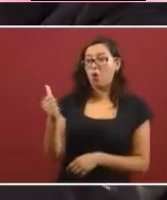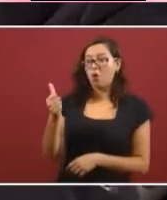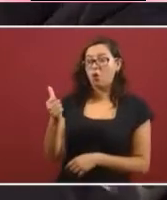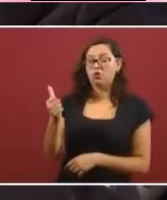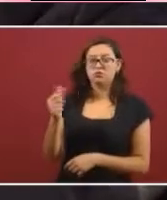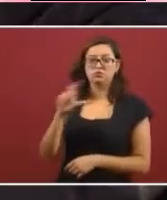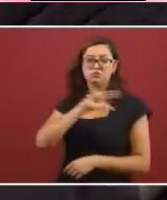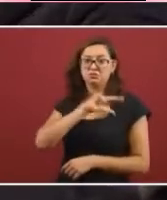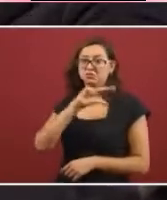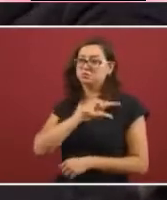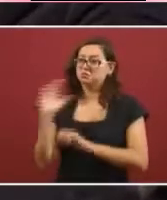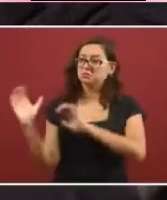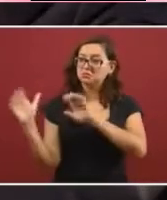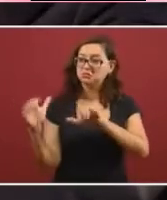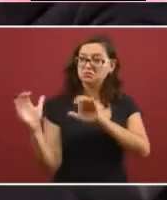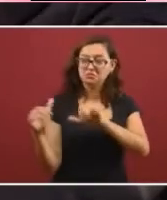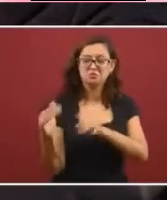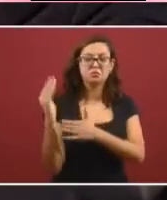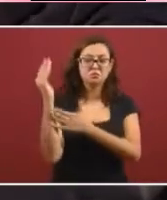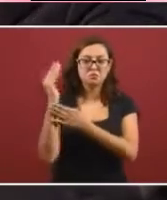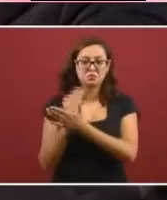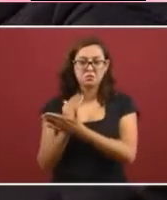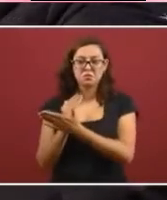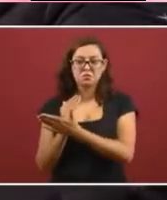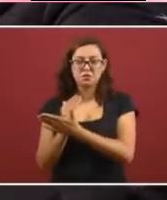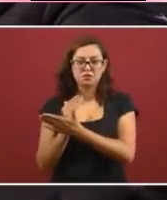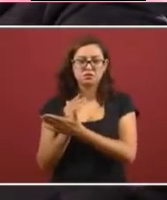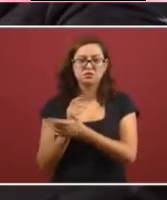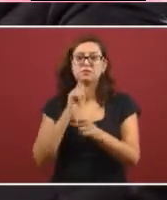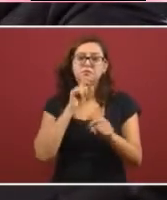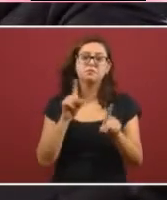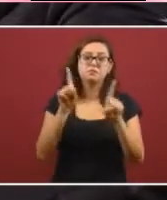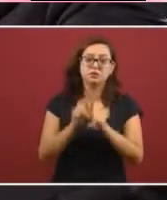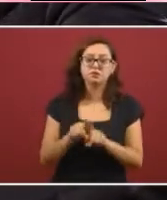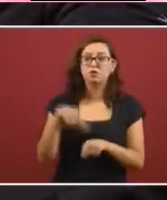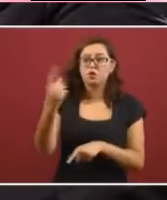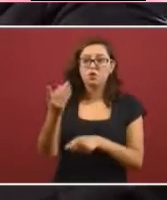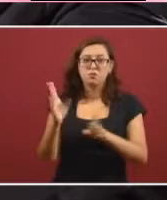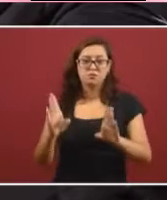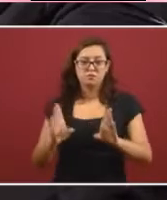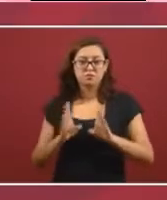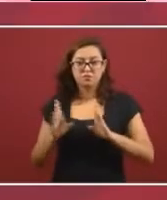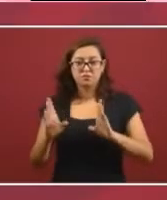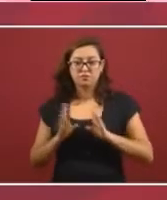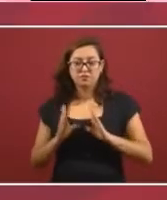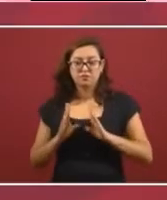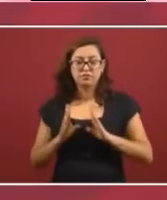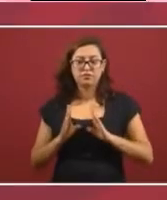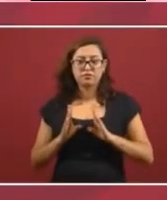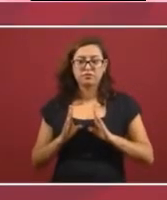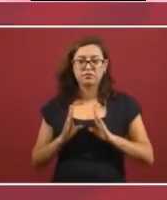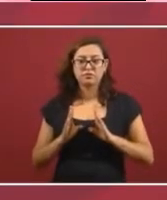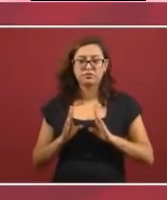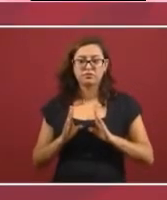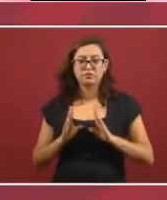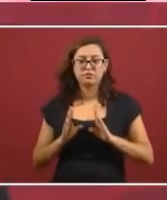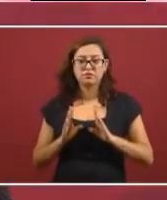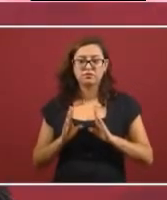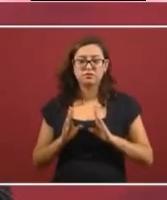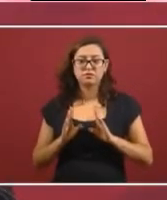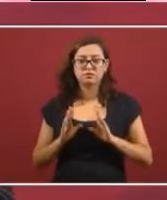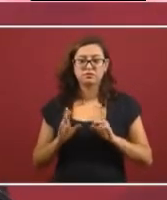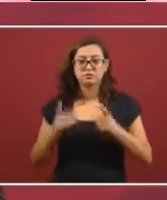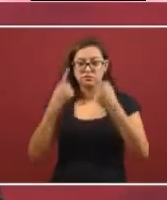least are going in are from other corporations. The percentage is the